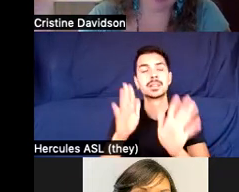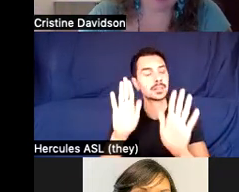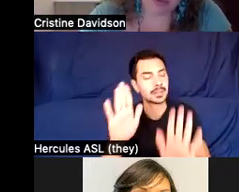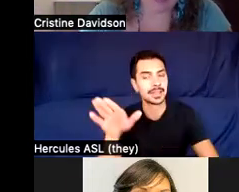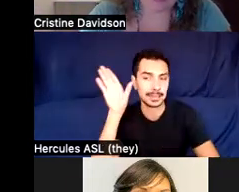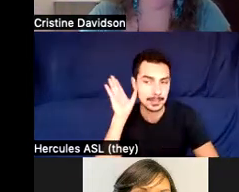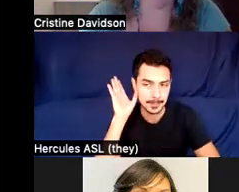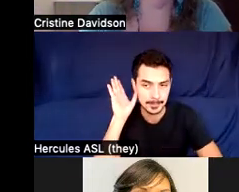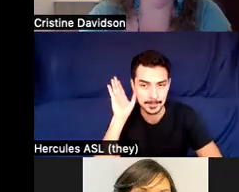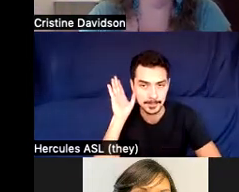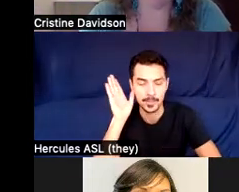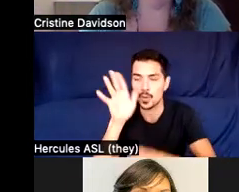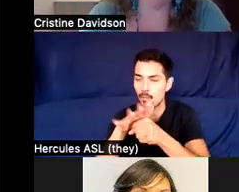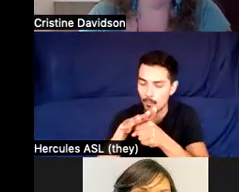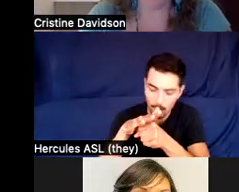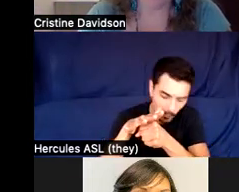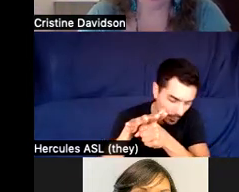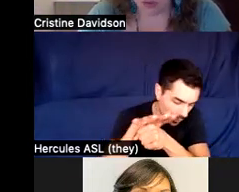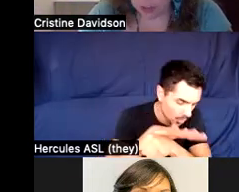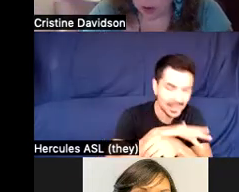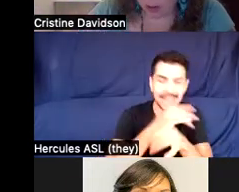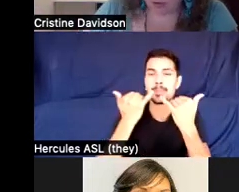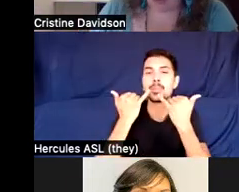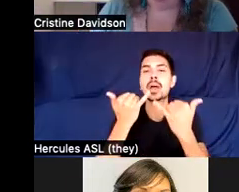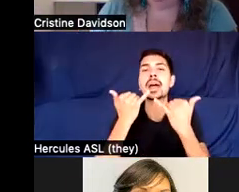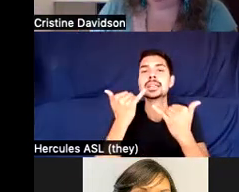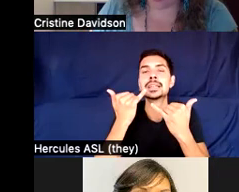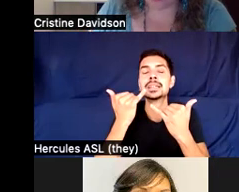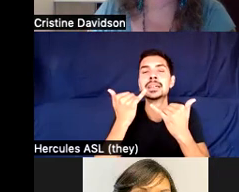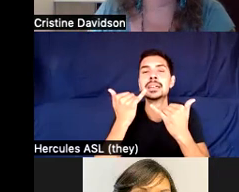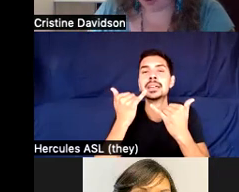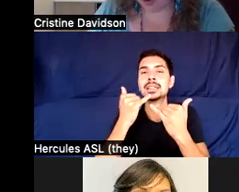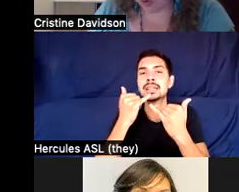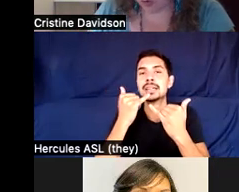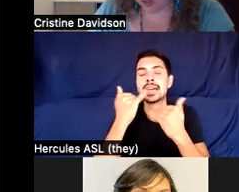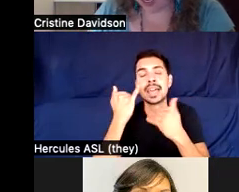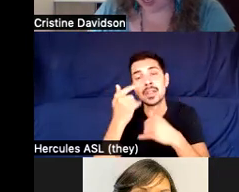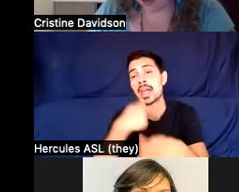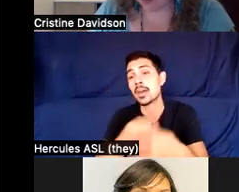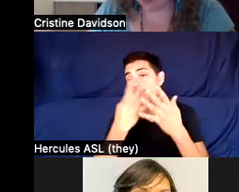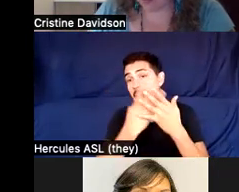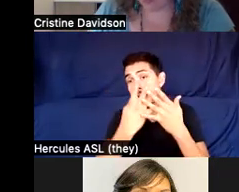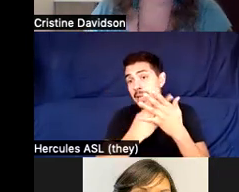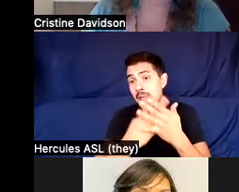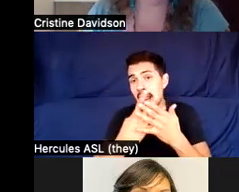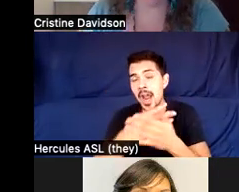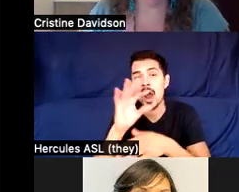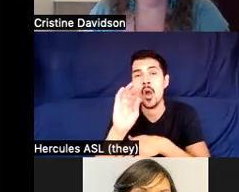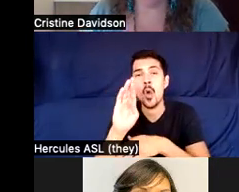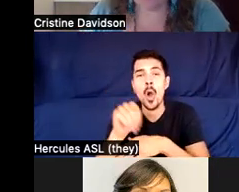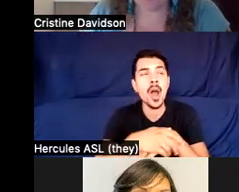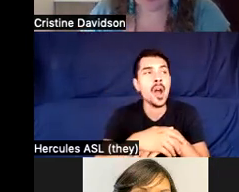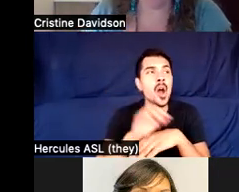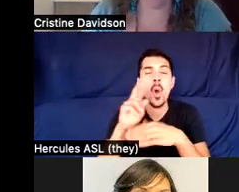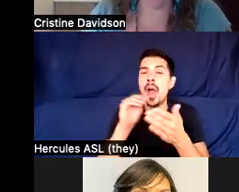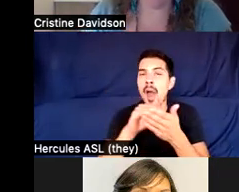be fully present, right? And so if you have a form or intake form or a where you're documenting